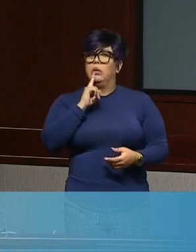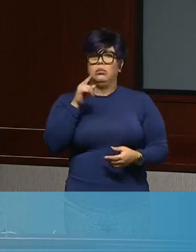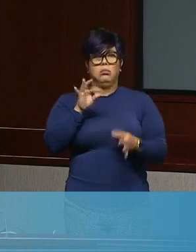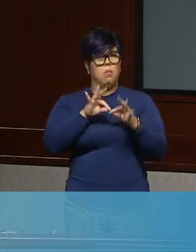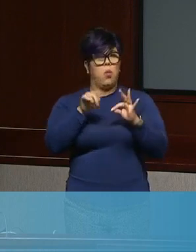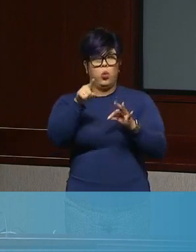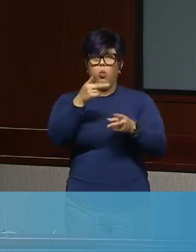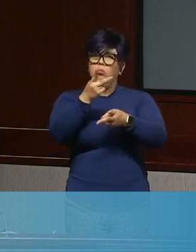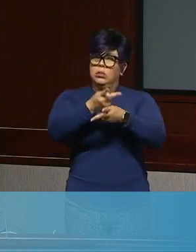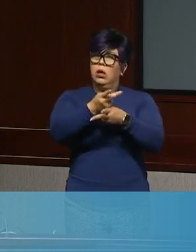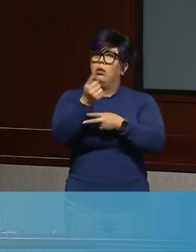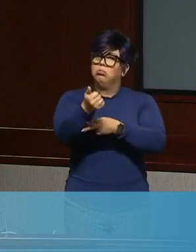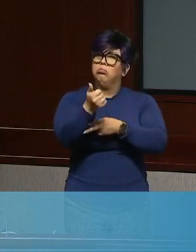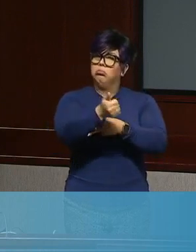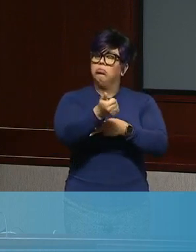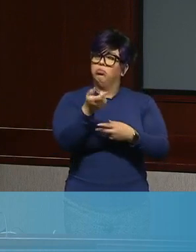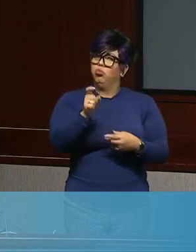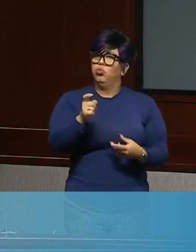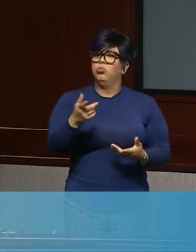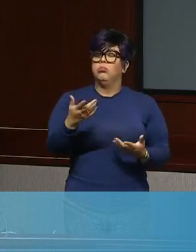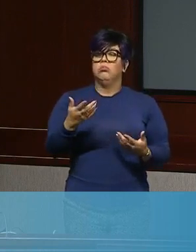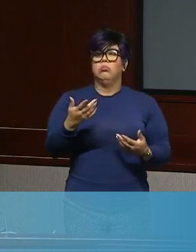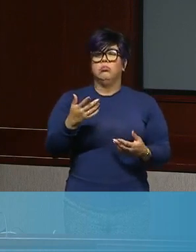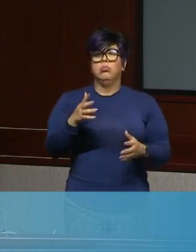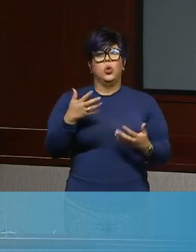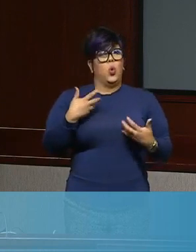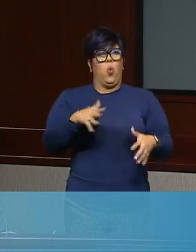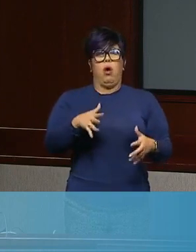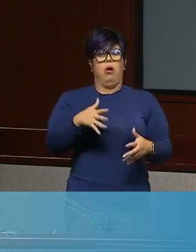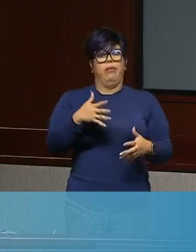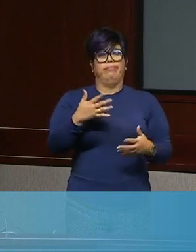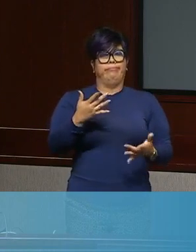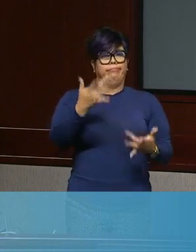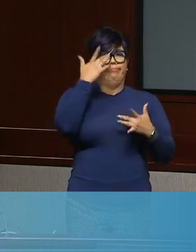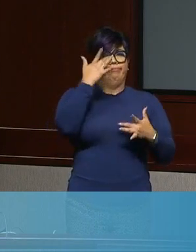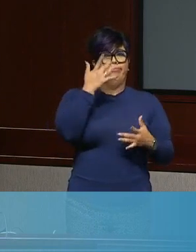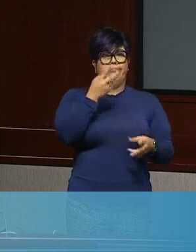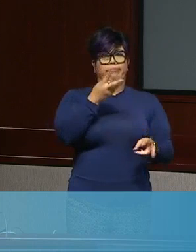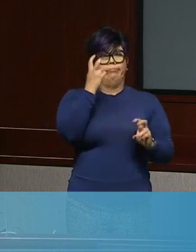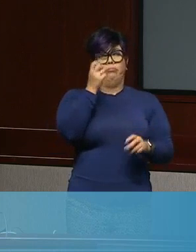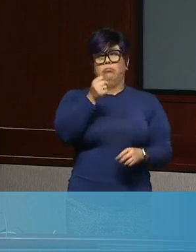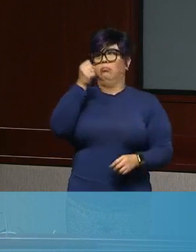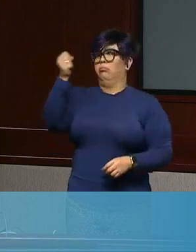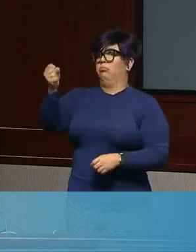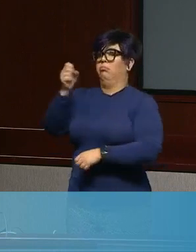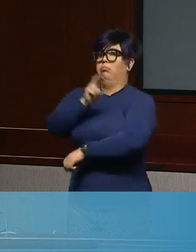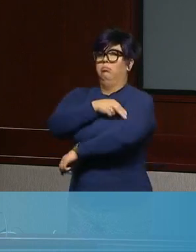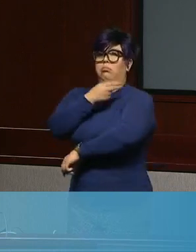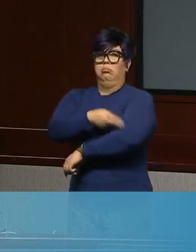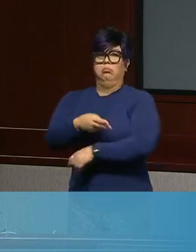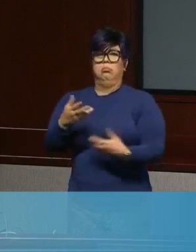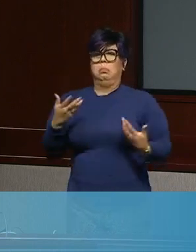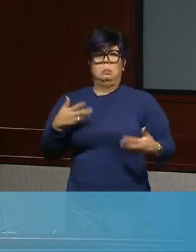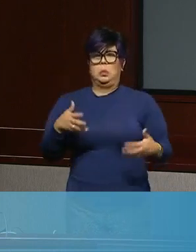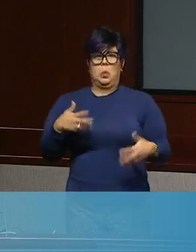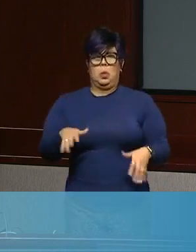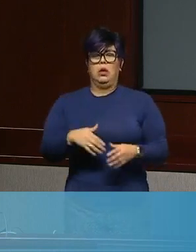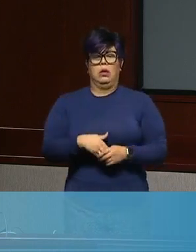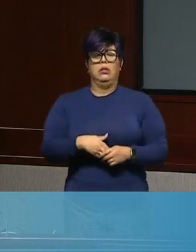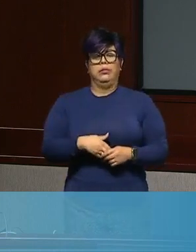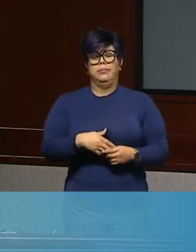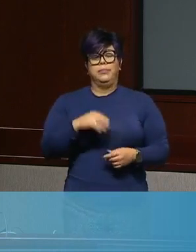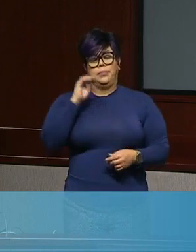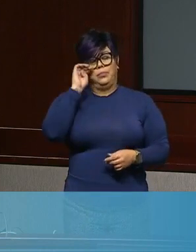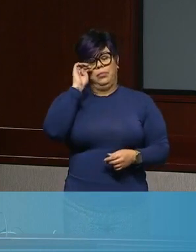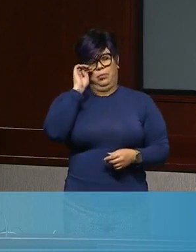yourself to avoid hospitalization or the risk of actually dying from complications due to